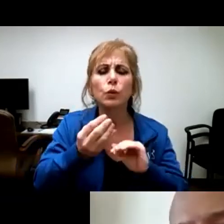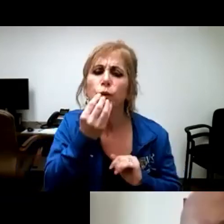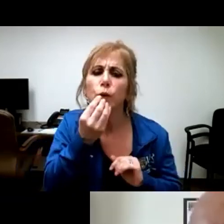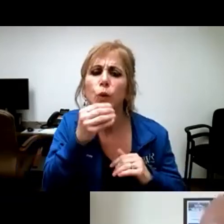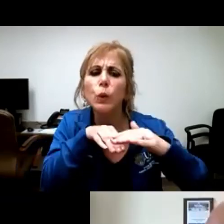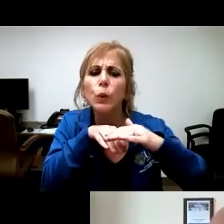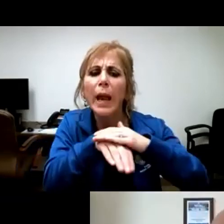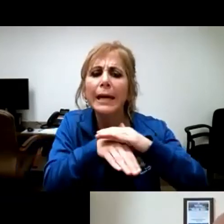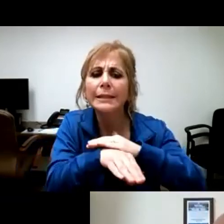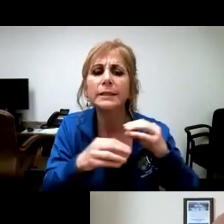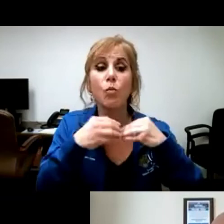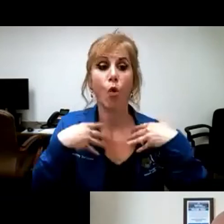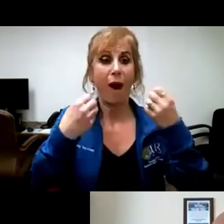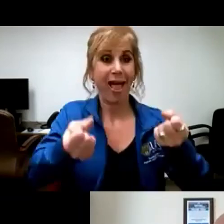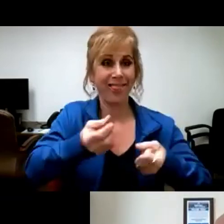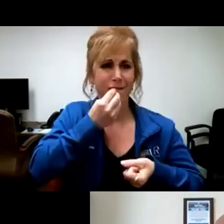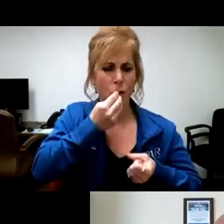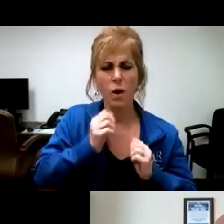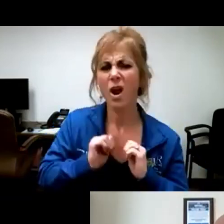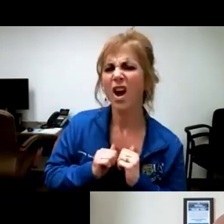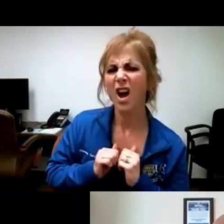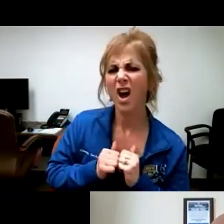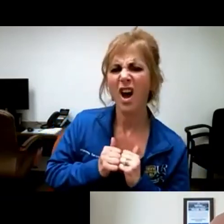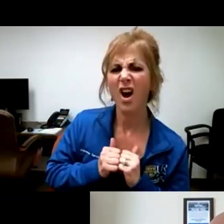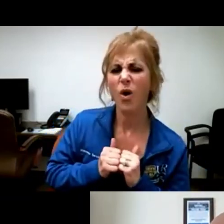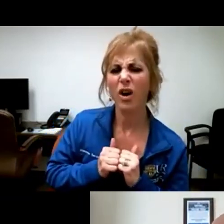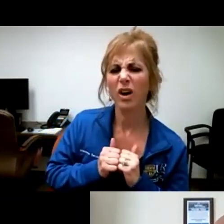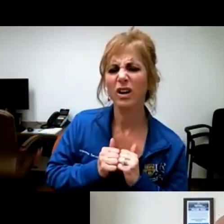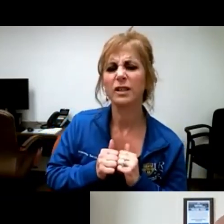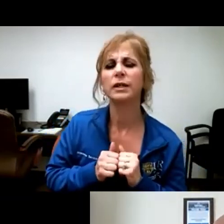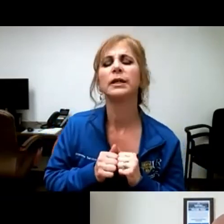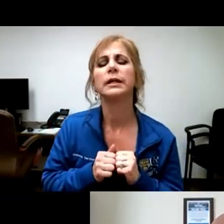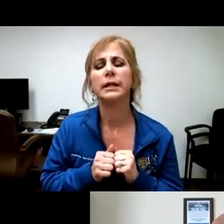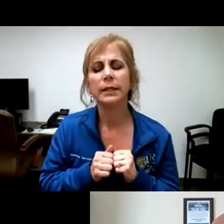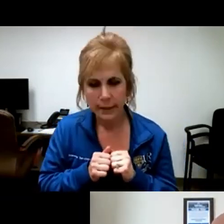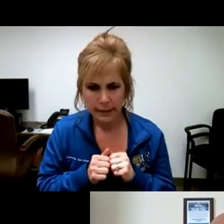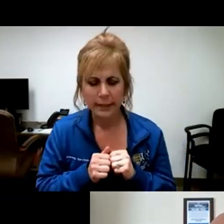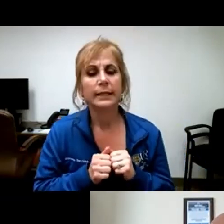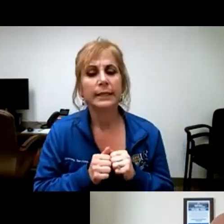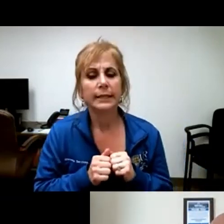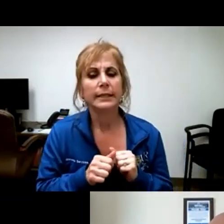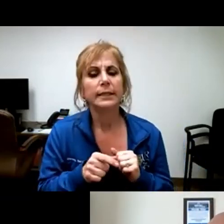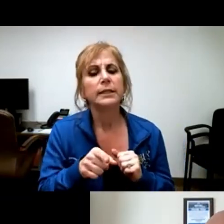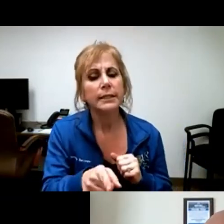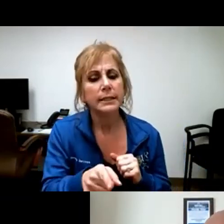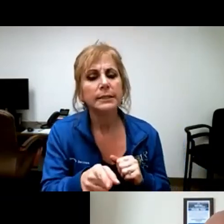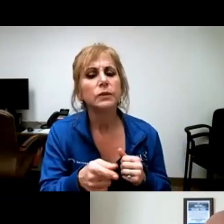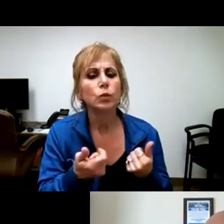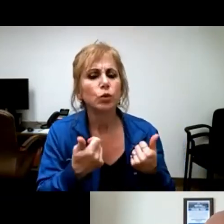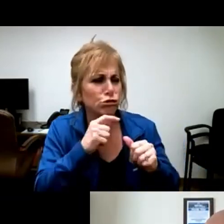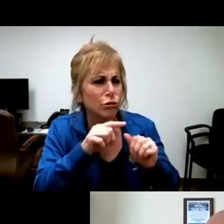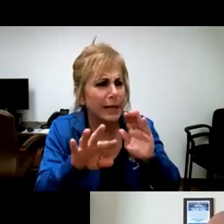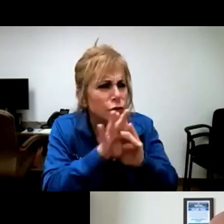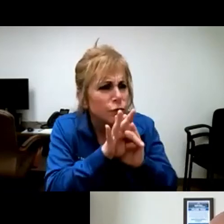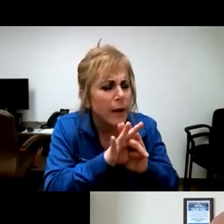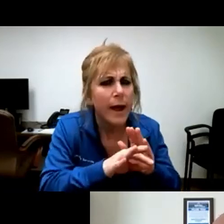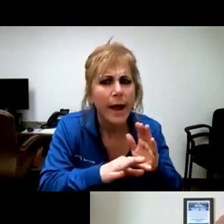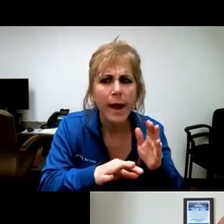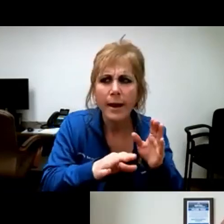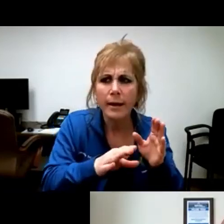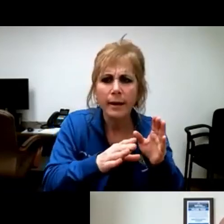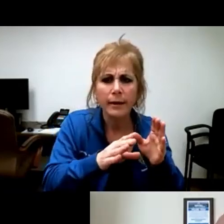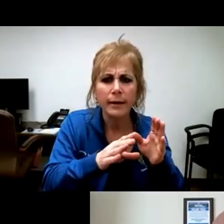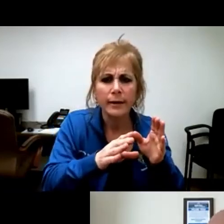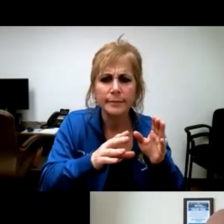number of ways. Firstly, our advocacy against food deserts, and so that we find ways to get individuals access